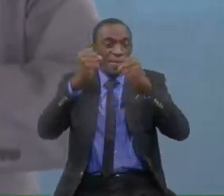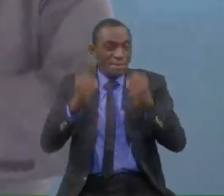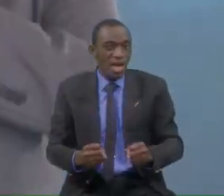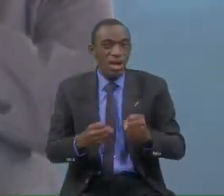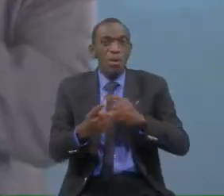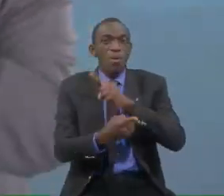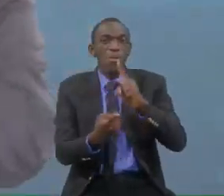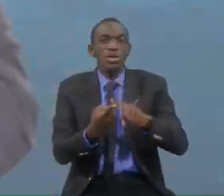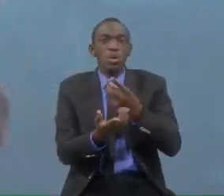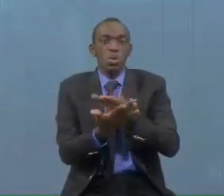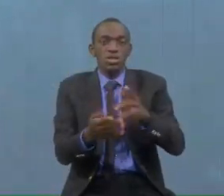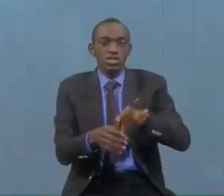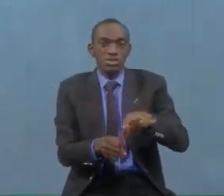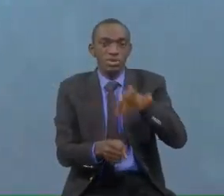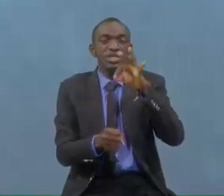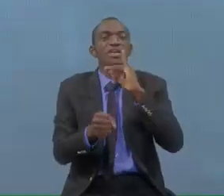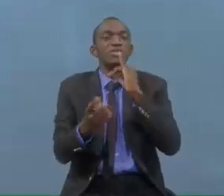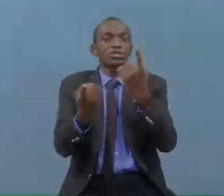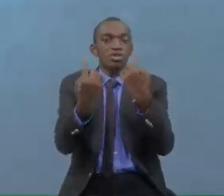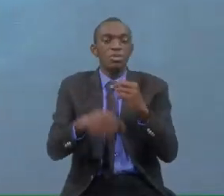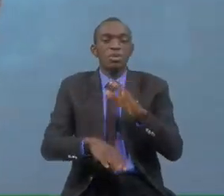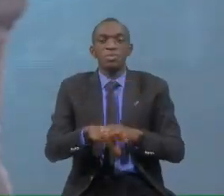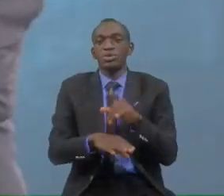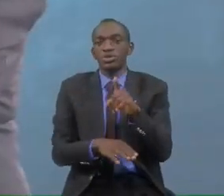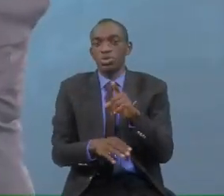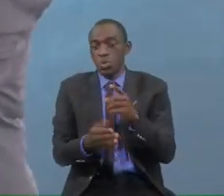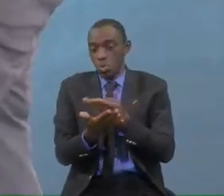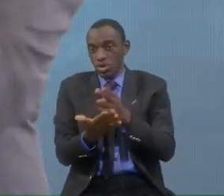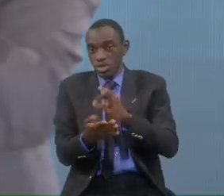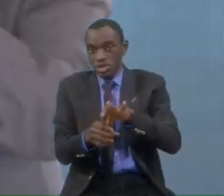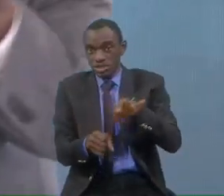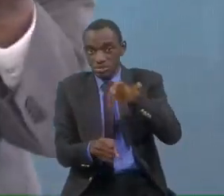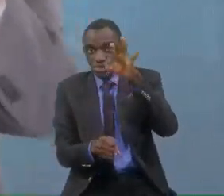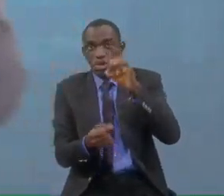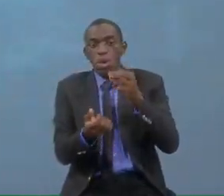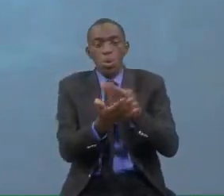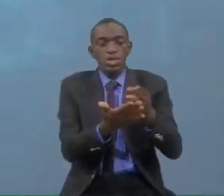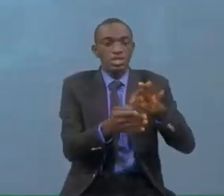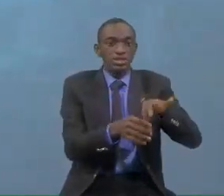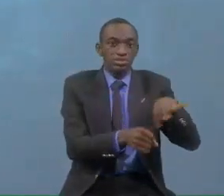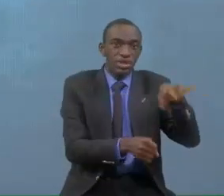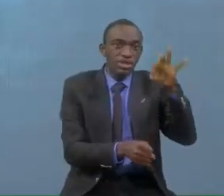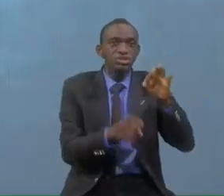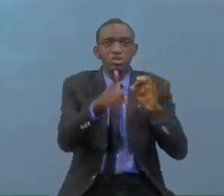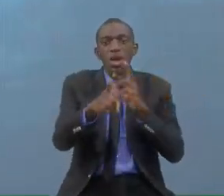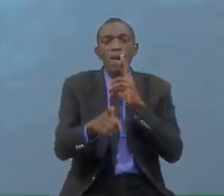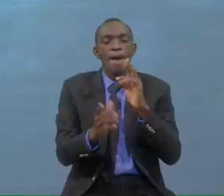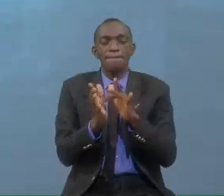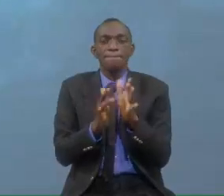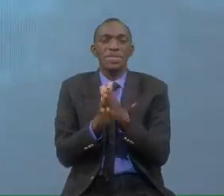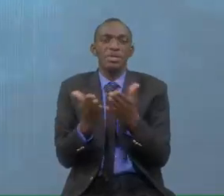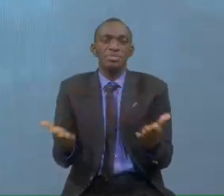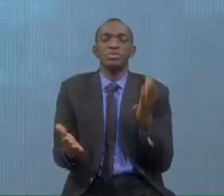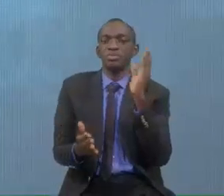Ghost is come upon you. Holy Ghost, Holy Spirit, you are Bible preachers, teachers yourself.